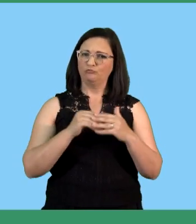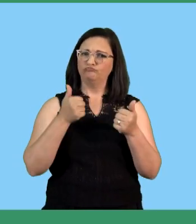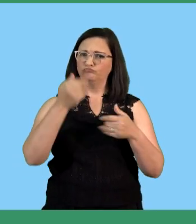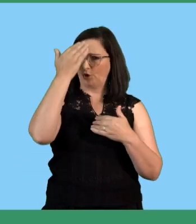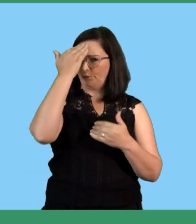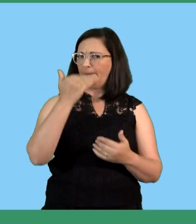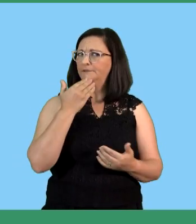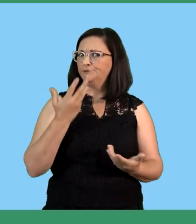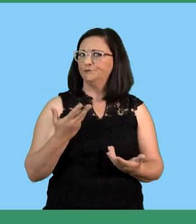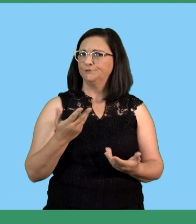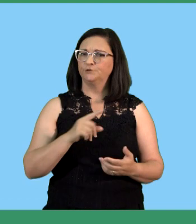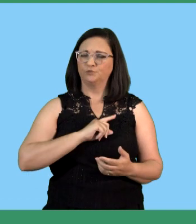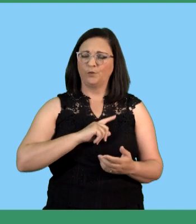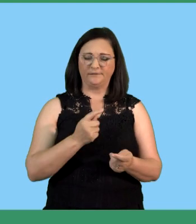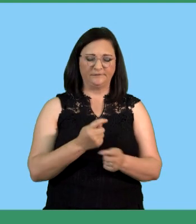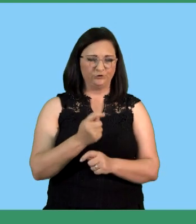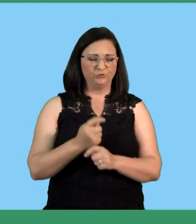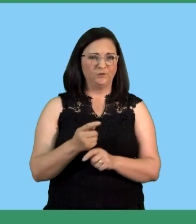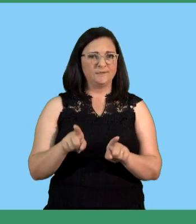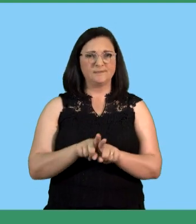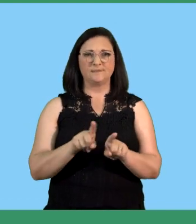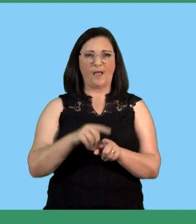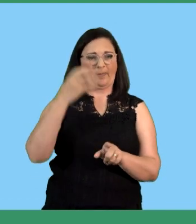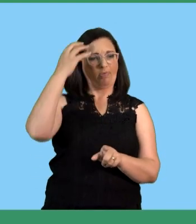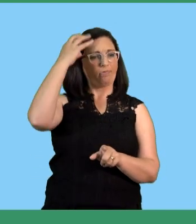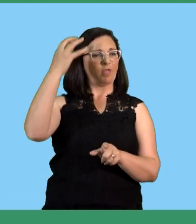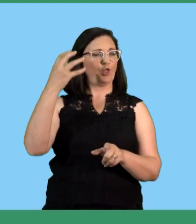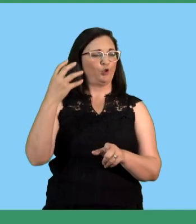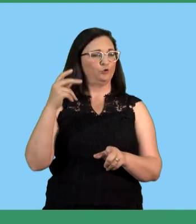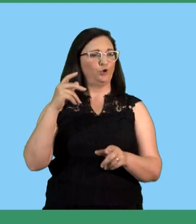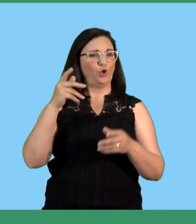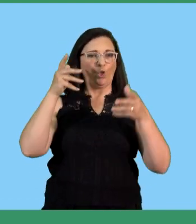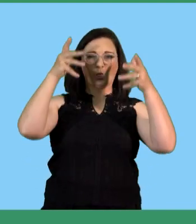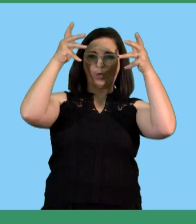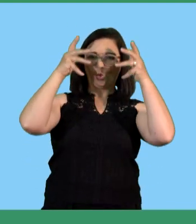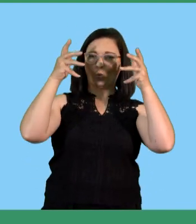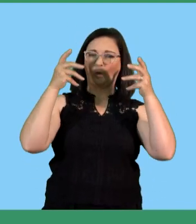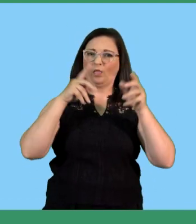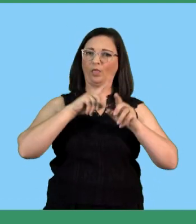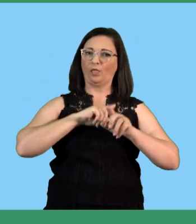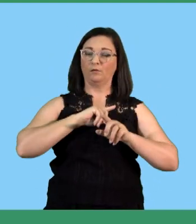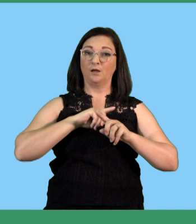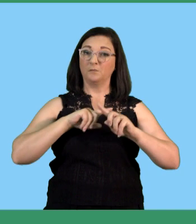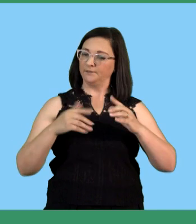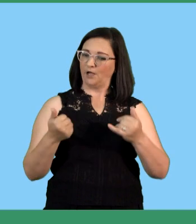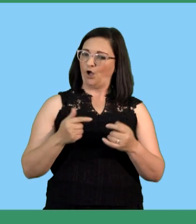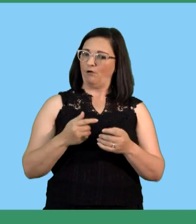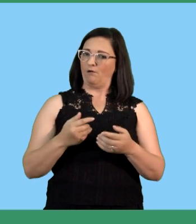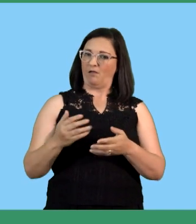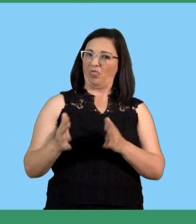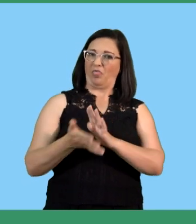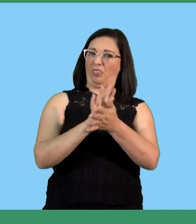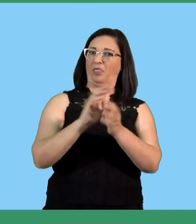image, because even consumers, they understand that they're being treated like kings and queens because their rights are not